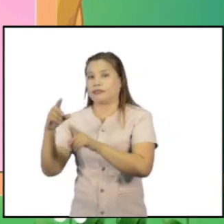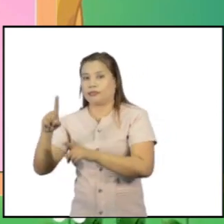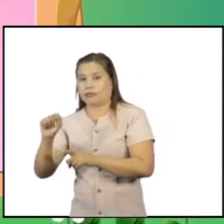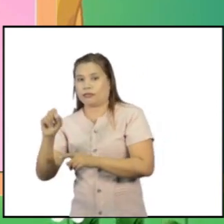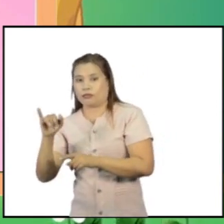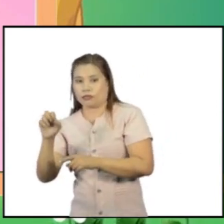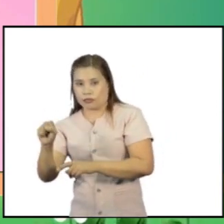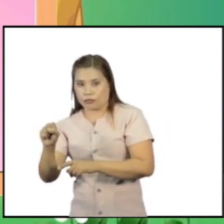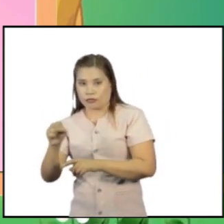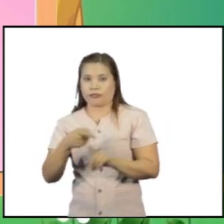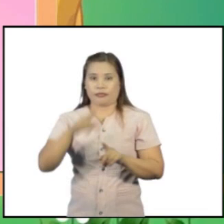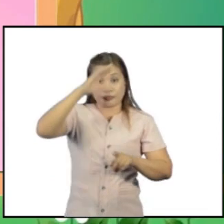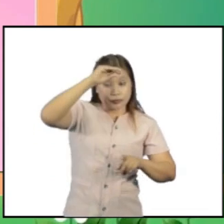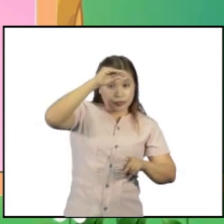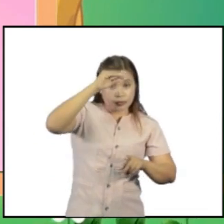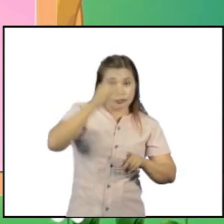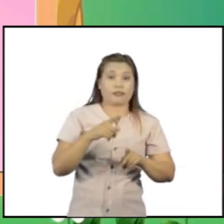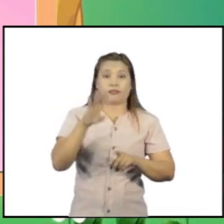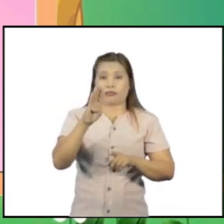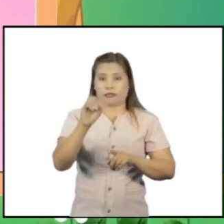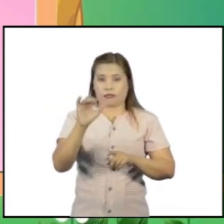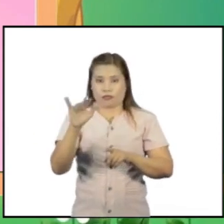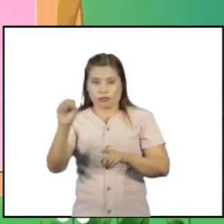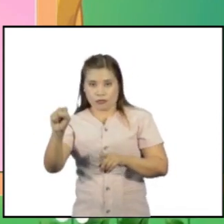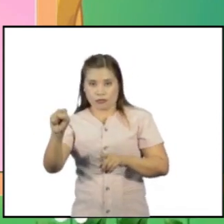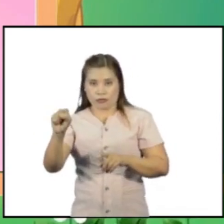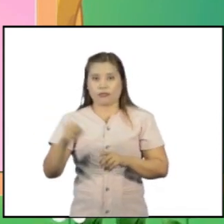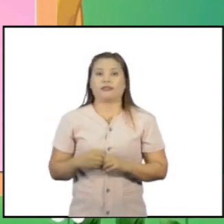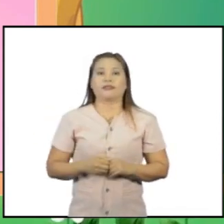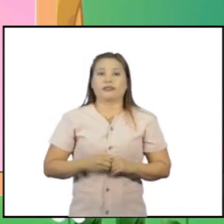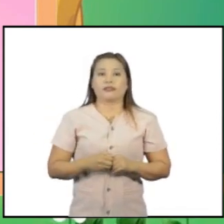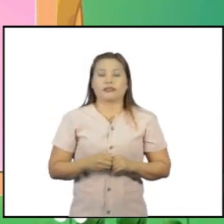days. From boy to boys.